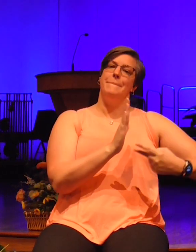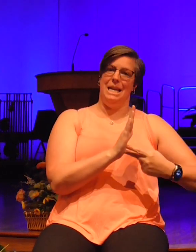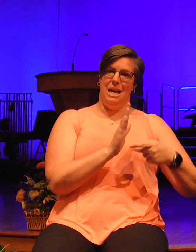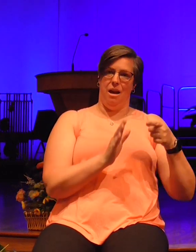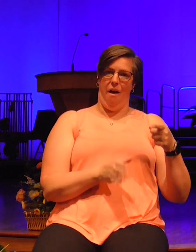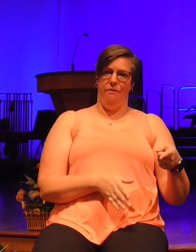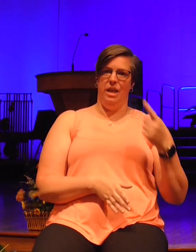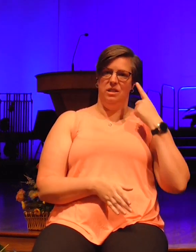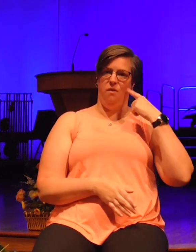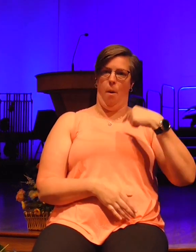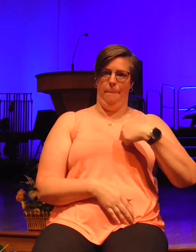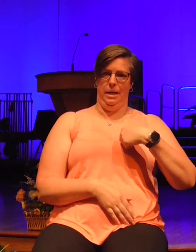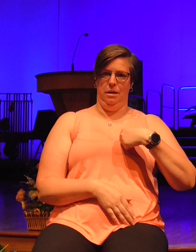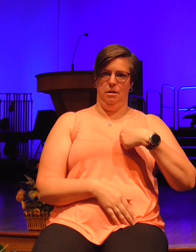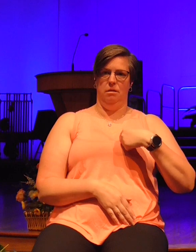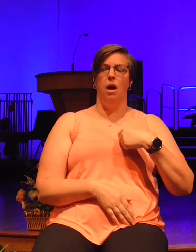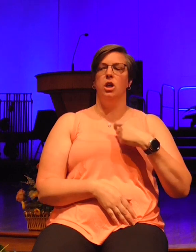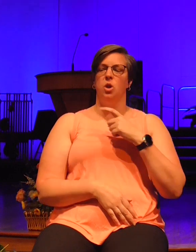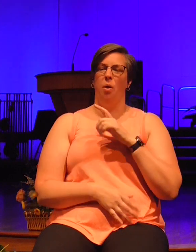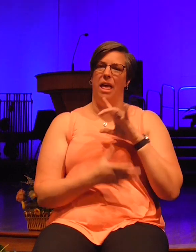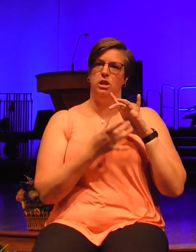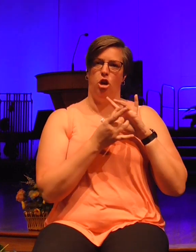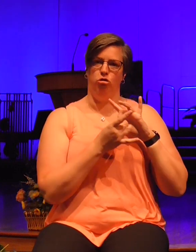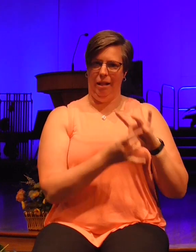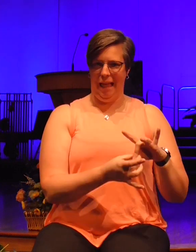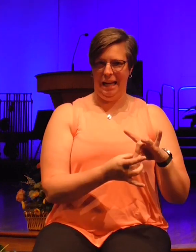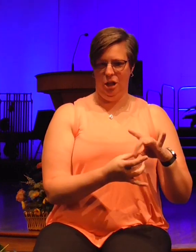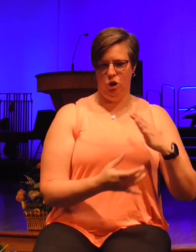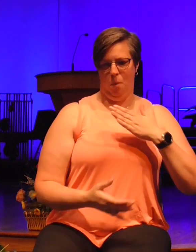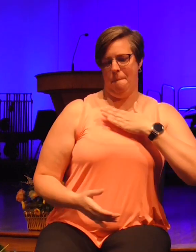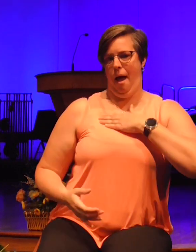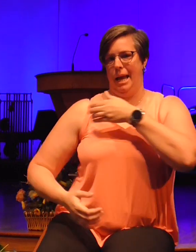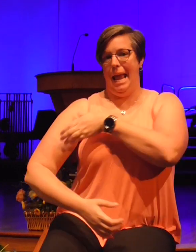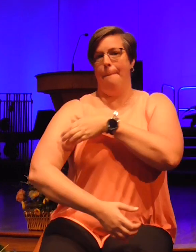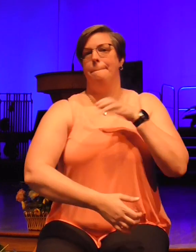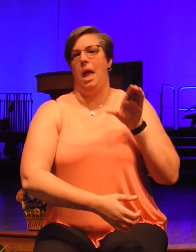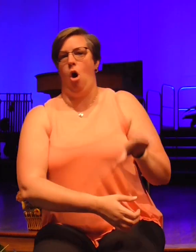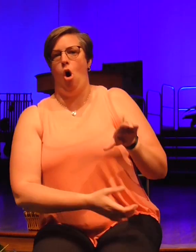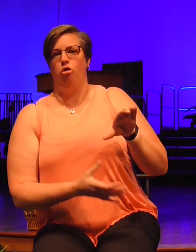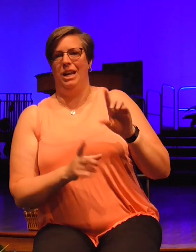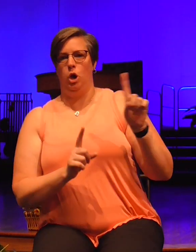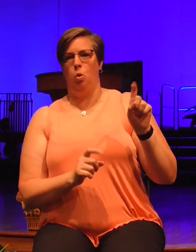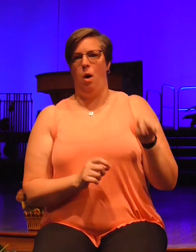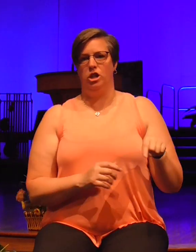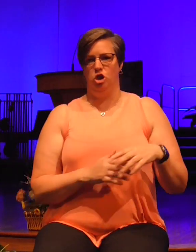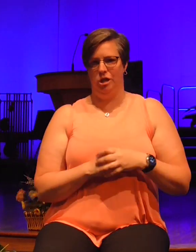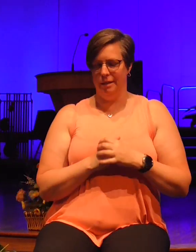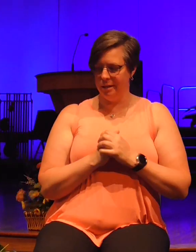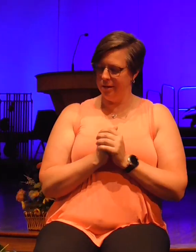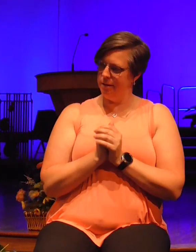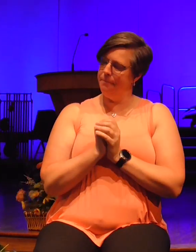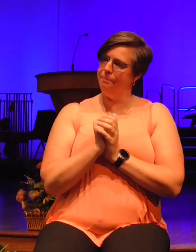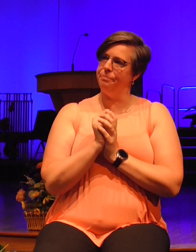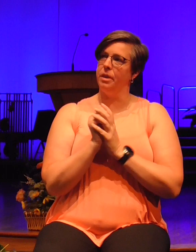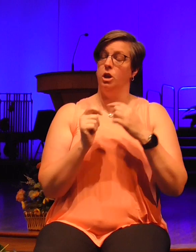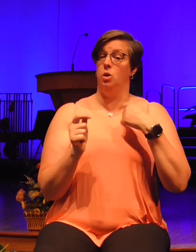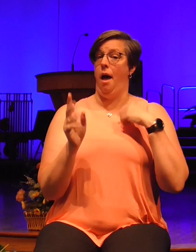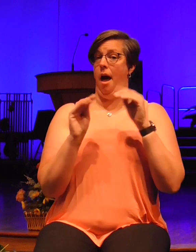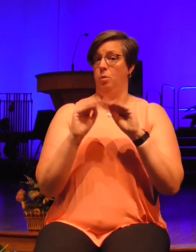is somewhat related to what I'm going to get into with empowering questions. But I got really clear